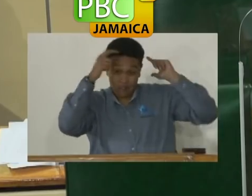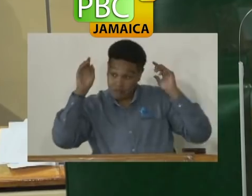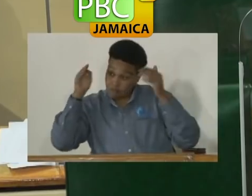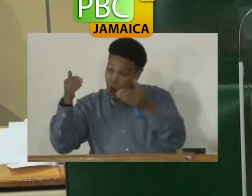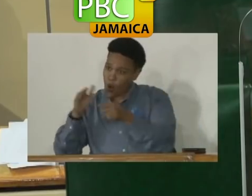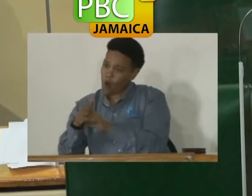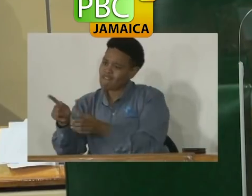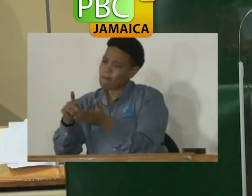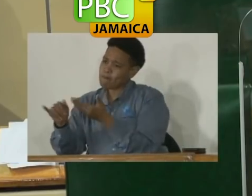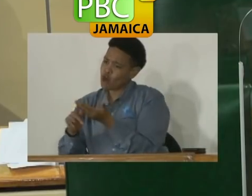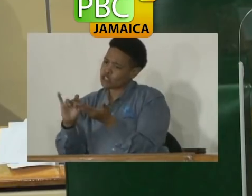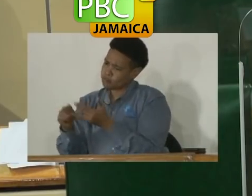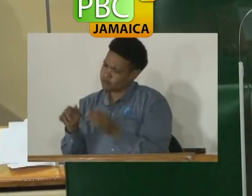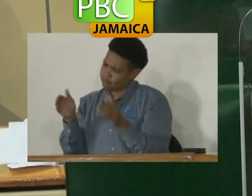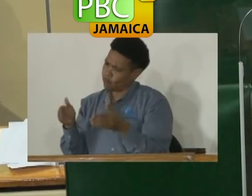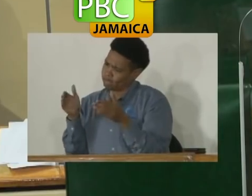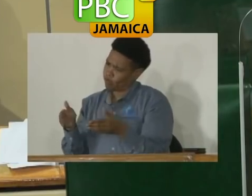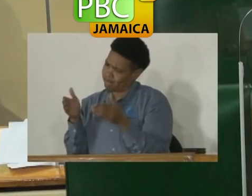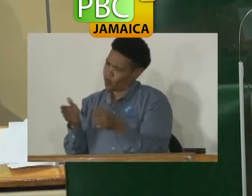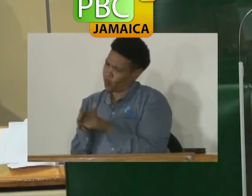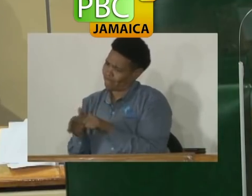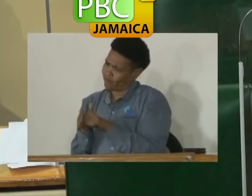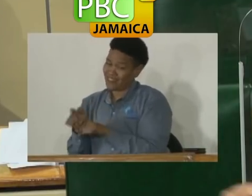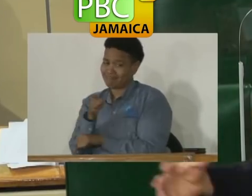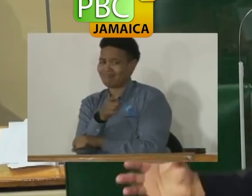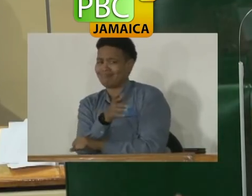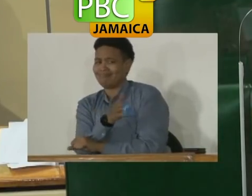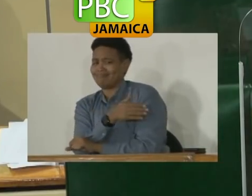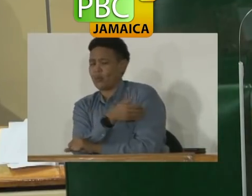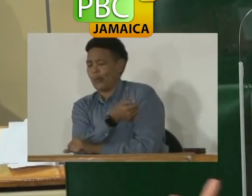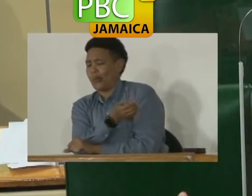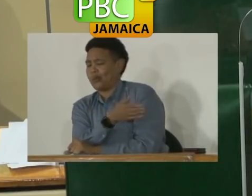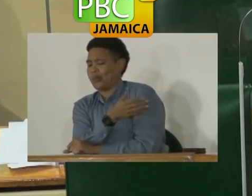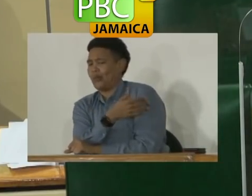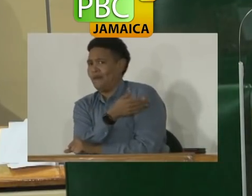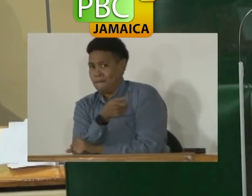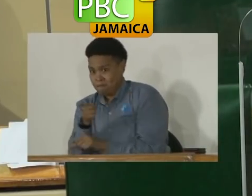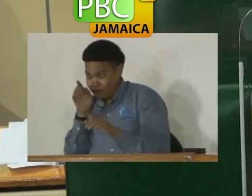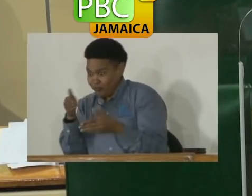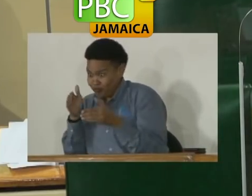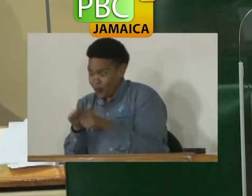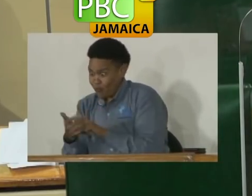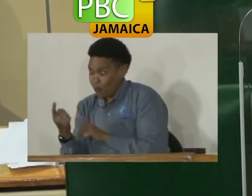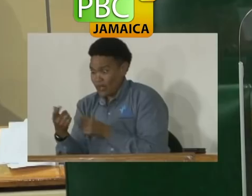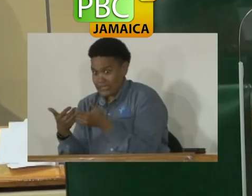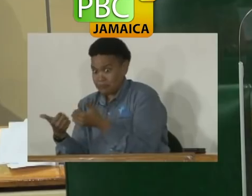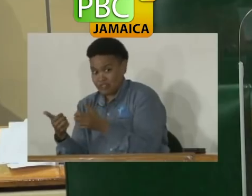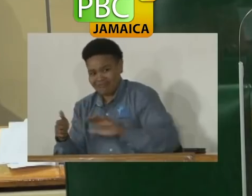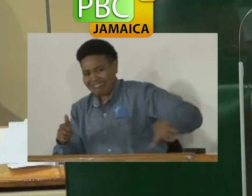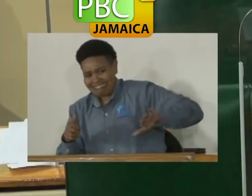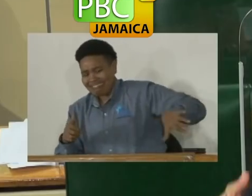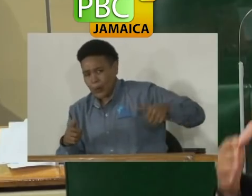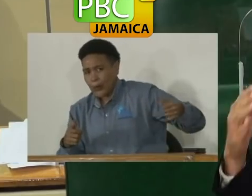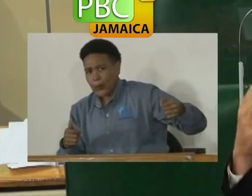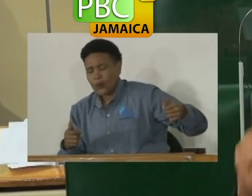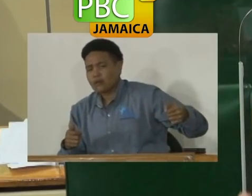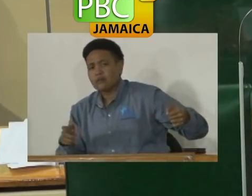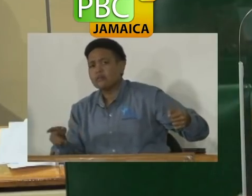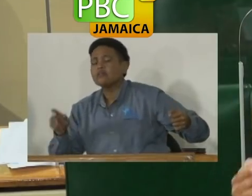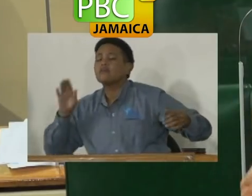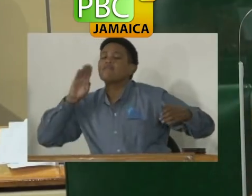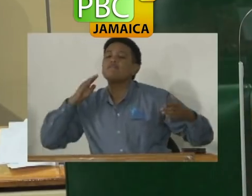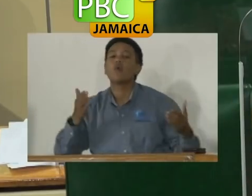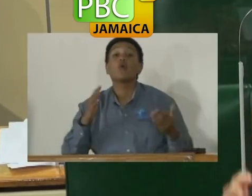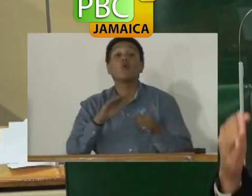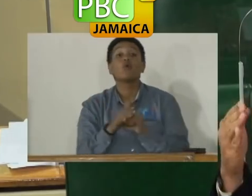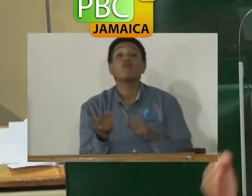as a project where it is dealt with almost separately to just treating